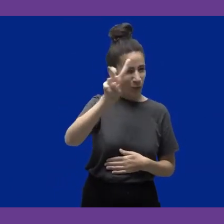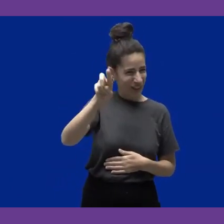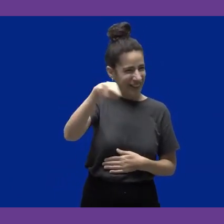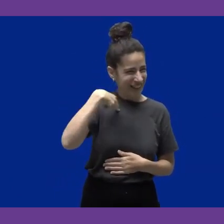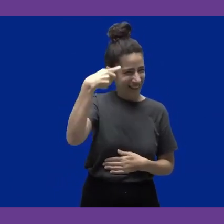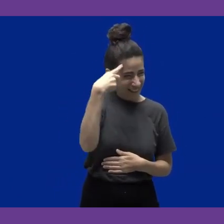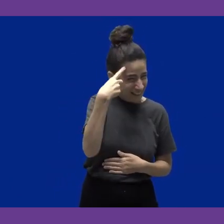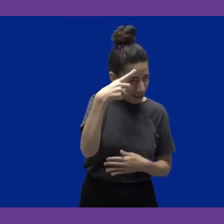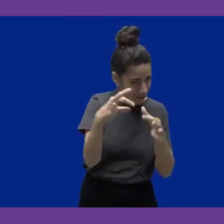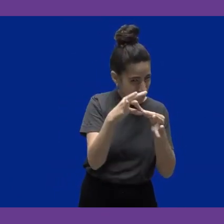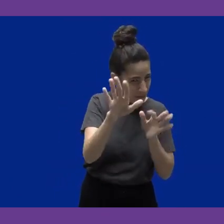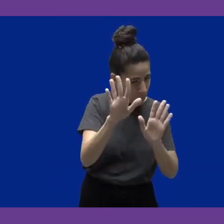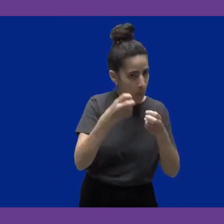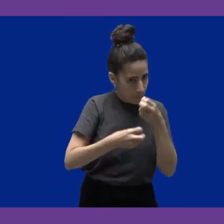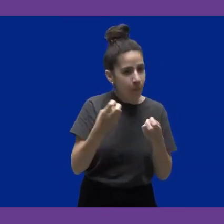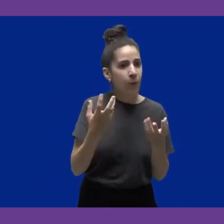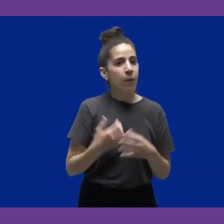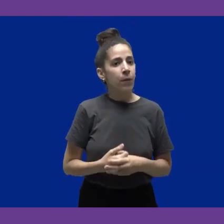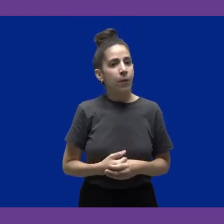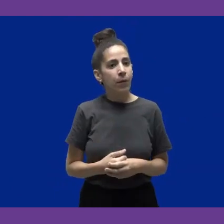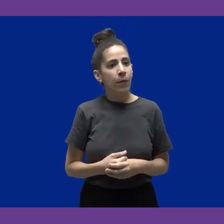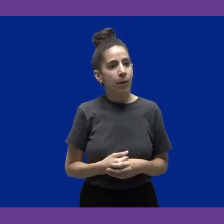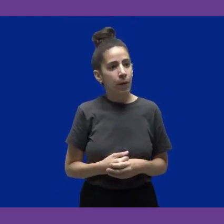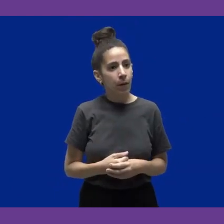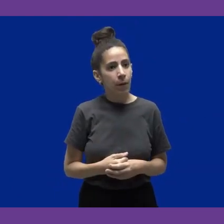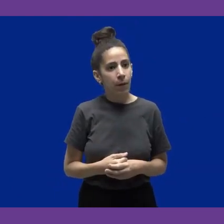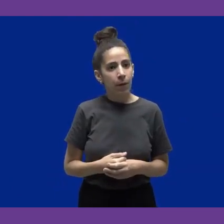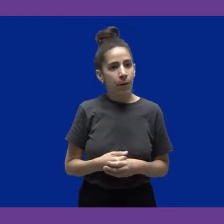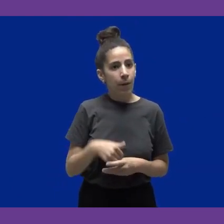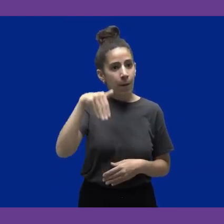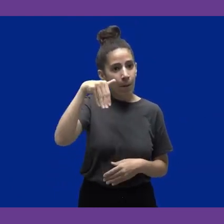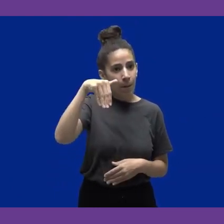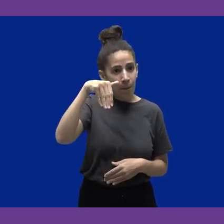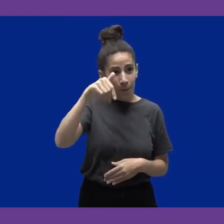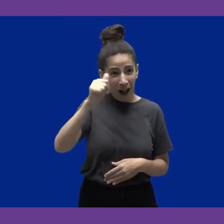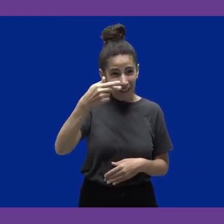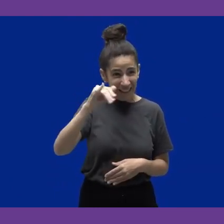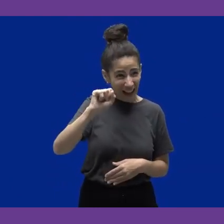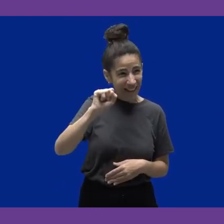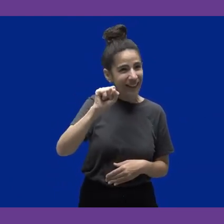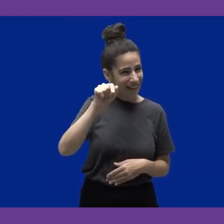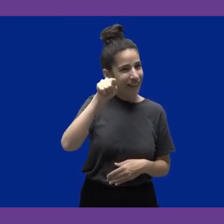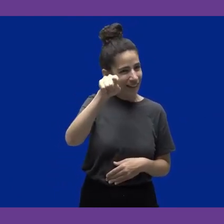the total conversation document. So, Matthias, you know the issue much better than me.